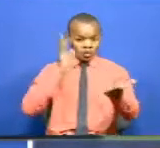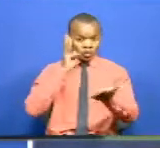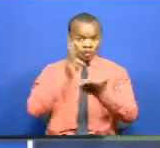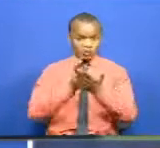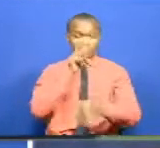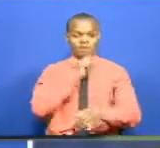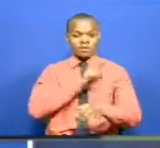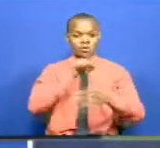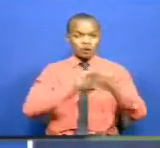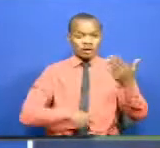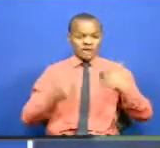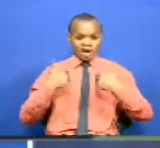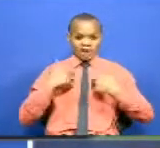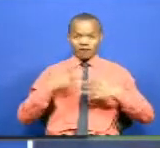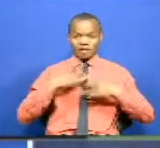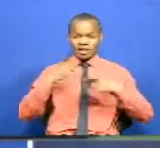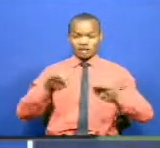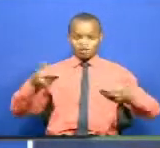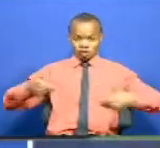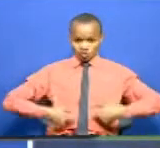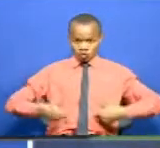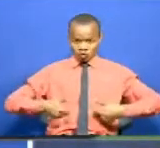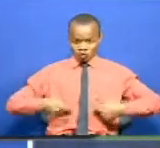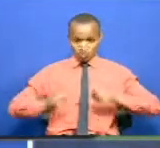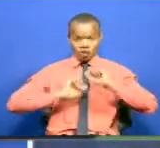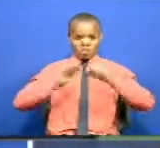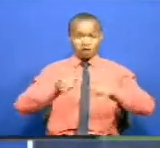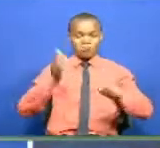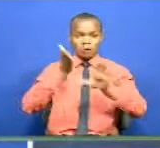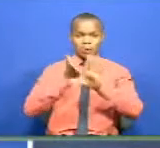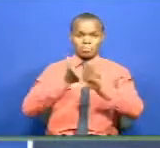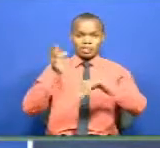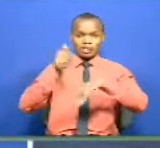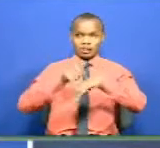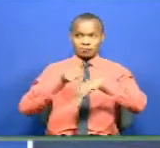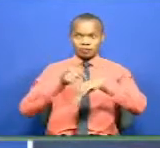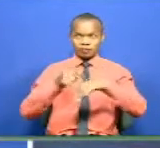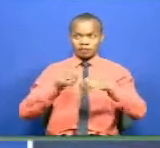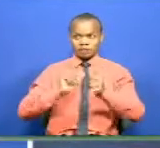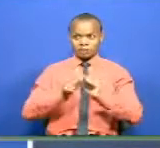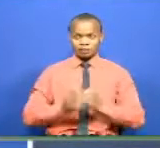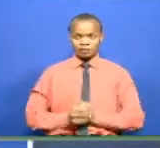of interest in the youth to be able to participate in gaming.